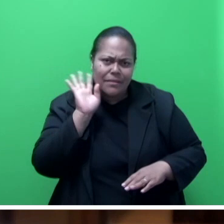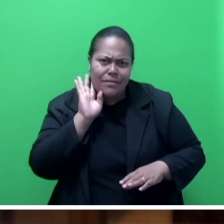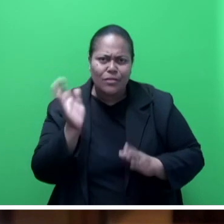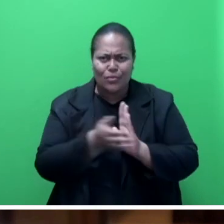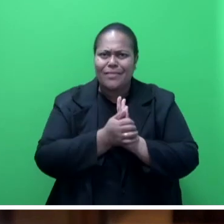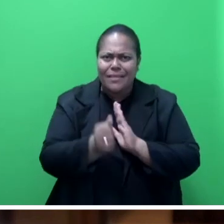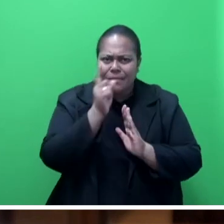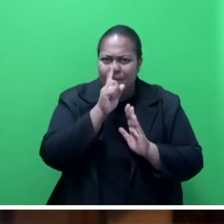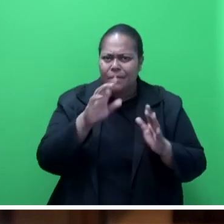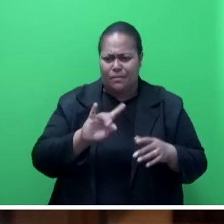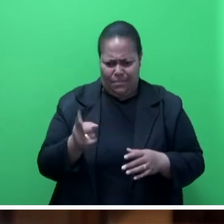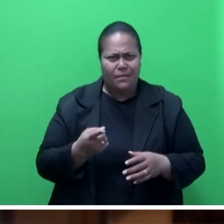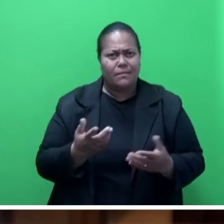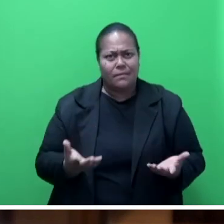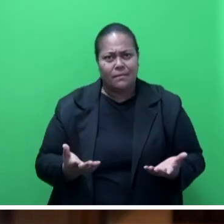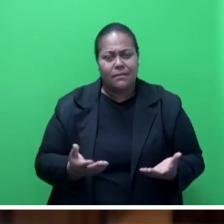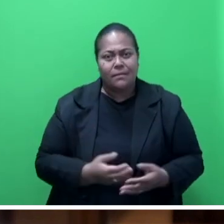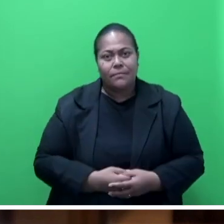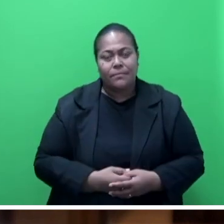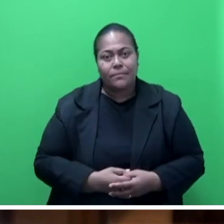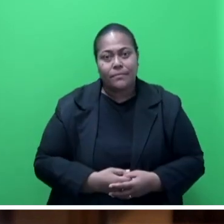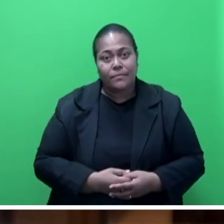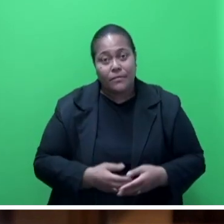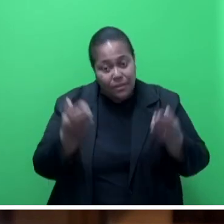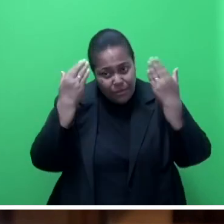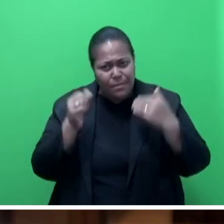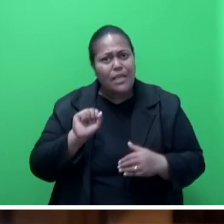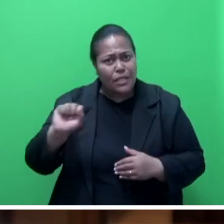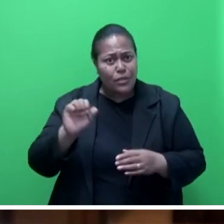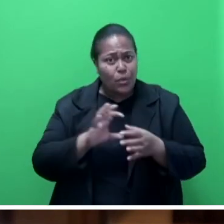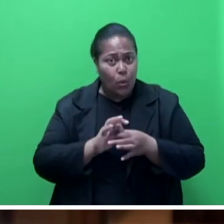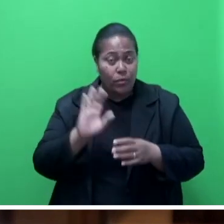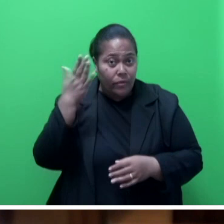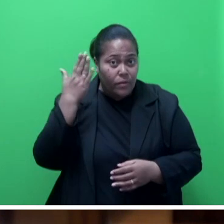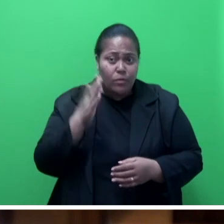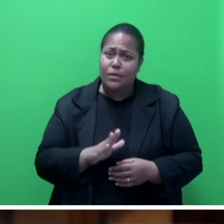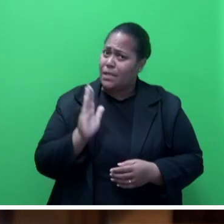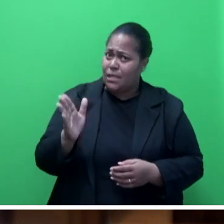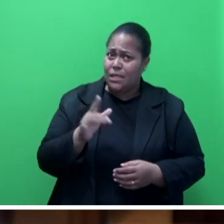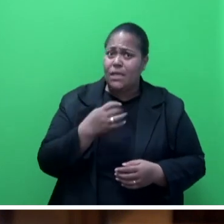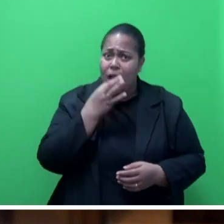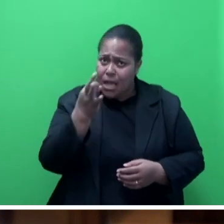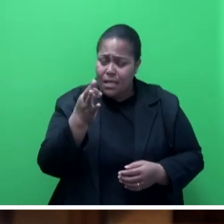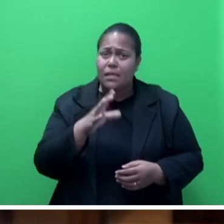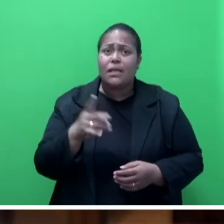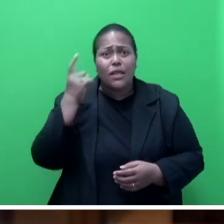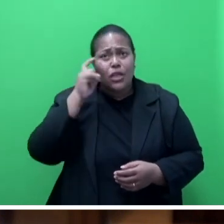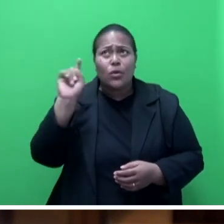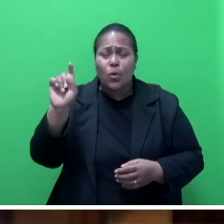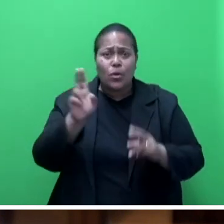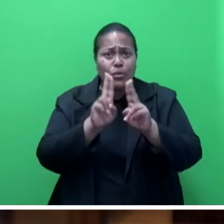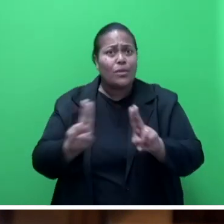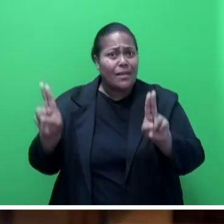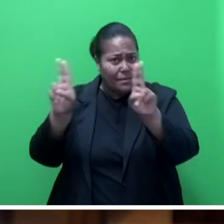to the experts. Meanwhile, Mr. Speaker, on his own Facebook, he calls the United Nations and World Bank